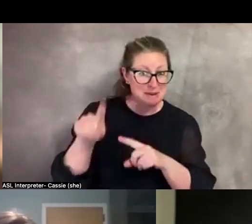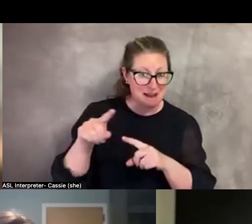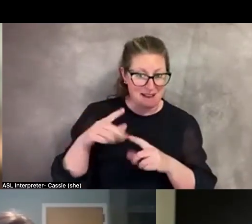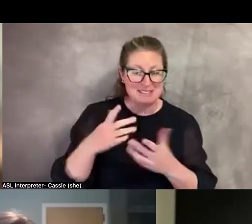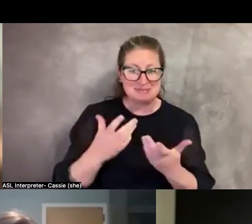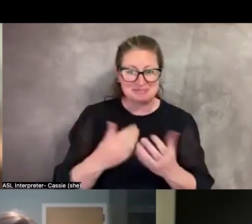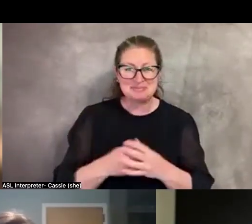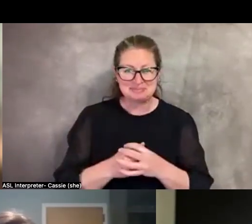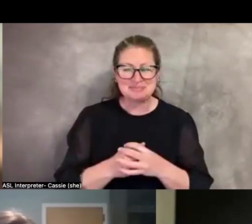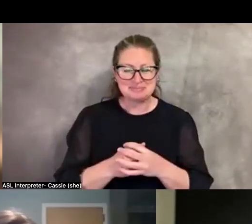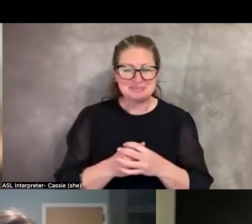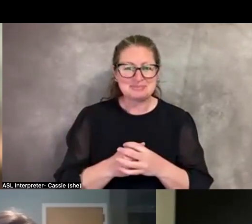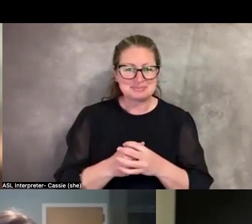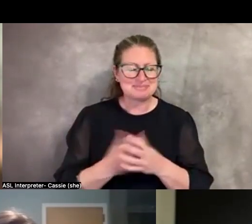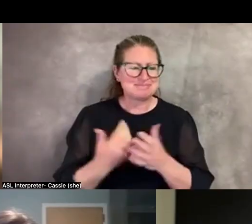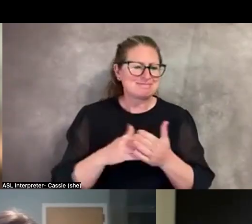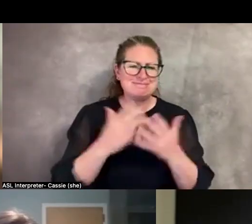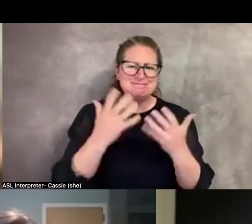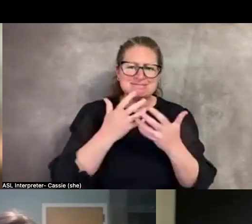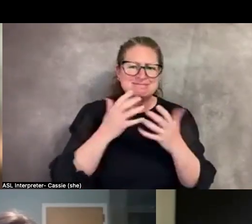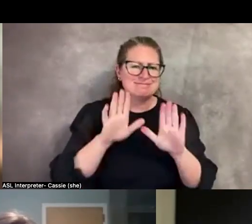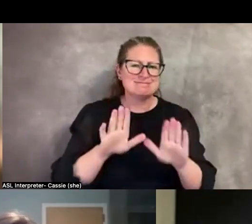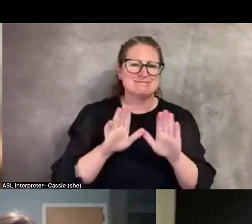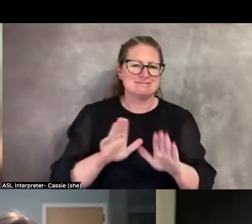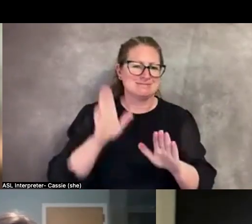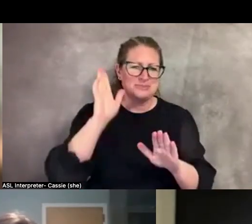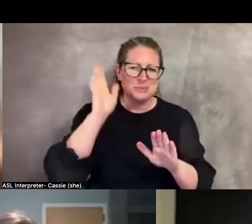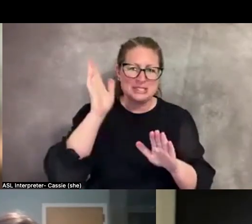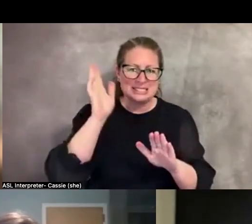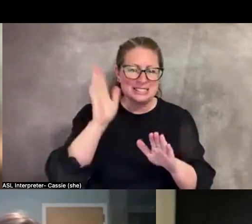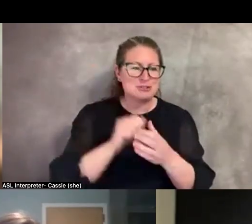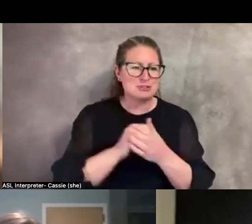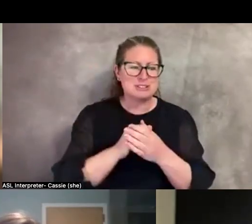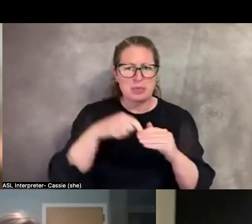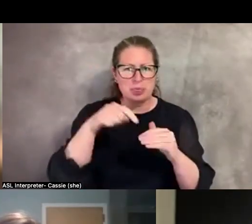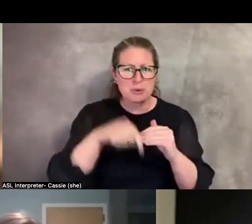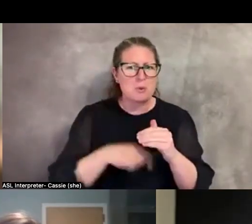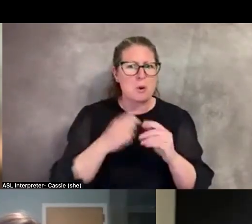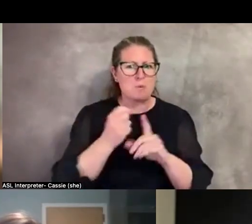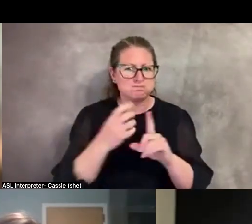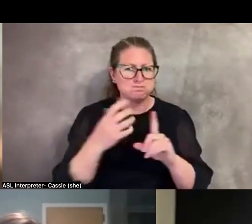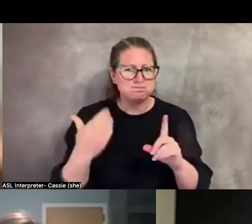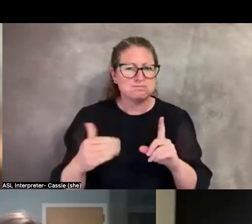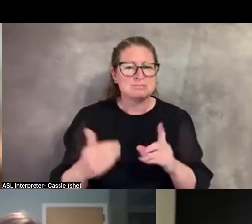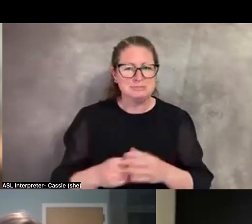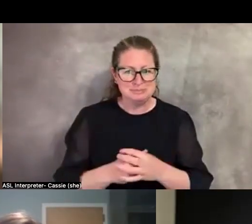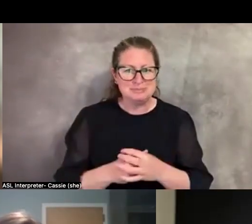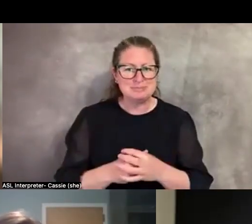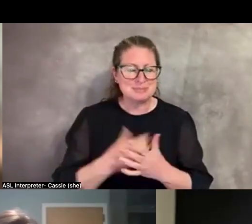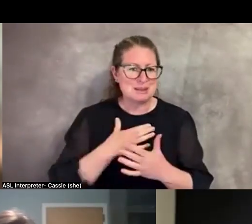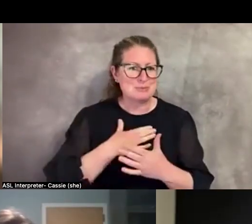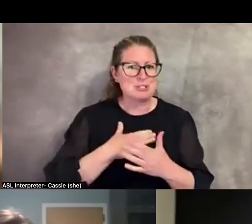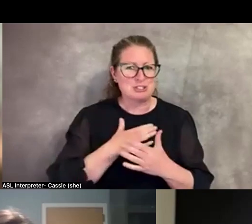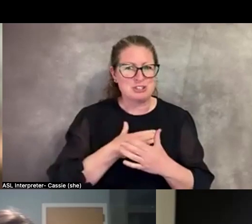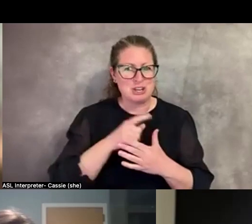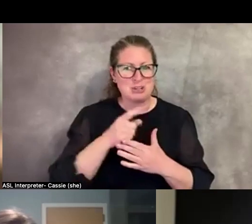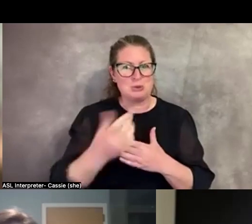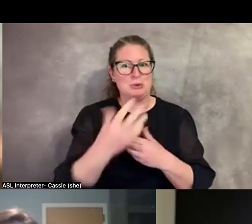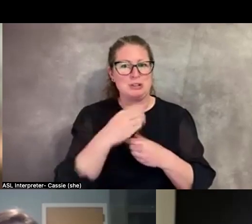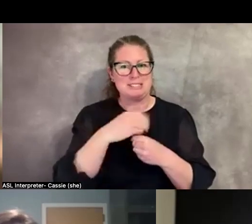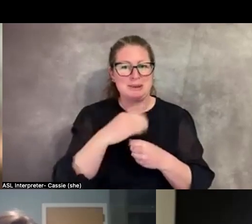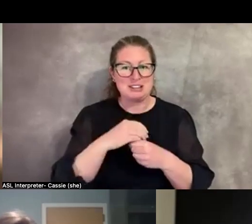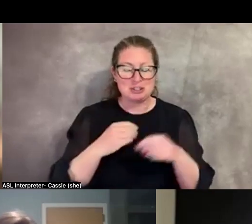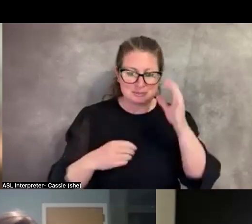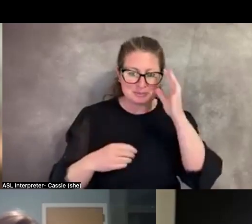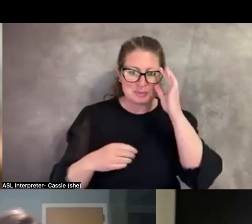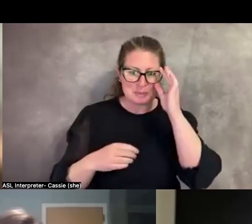appreciate, again, incredible presentation and very thorough, and appreciate your participation today.